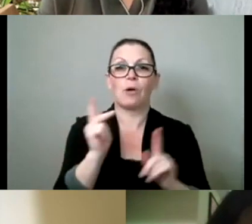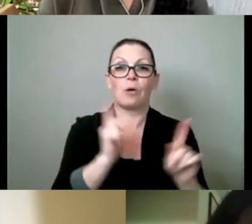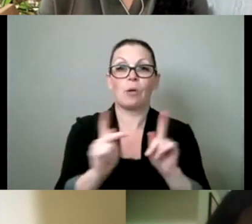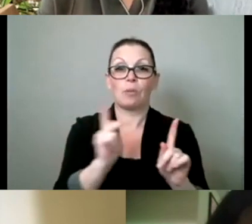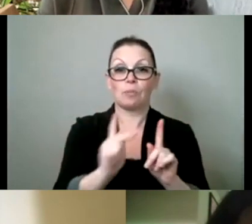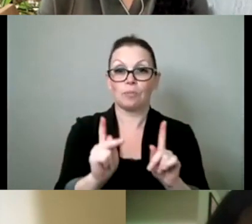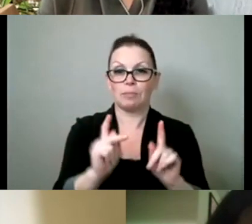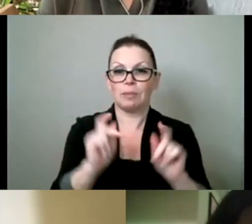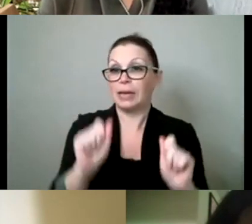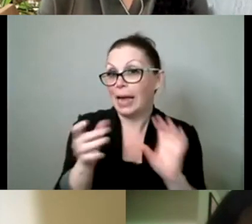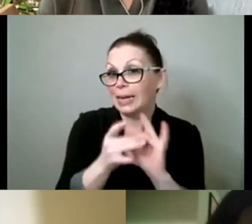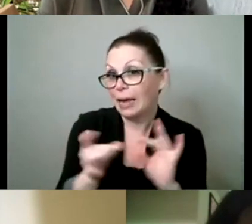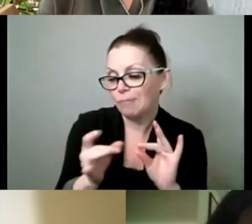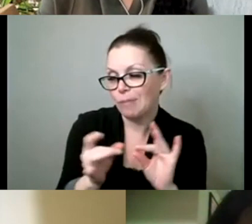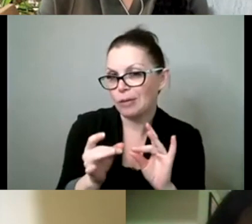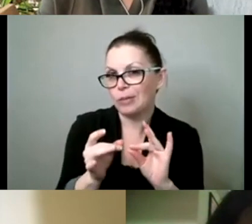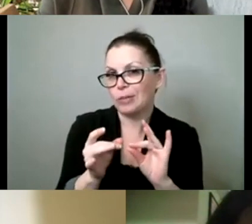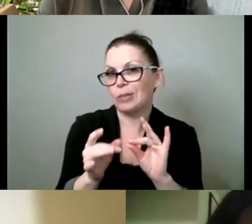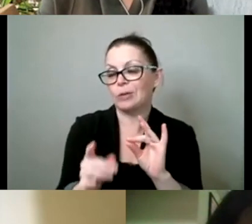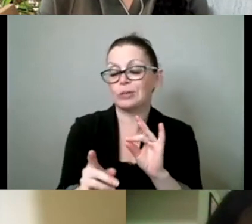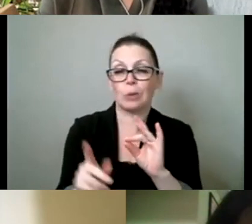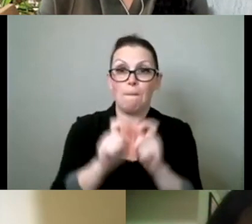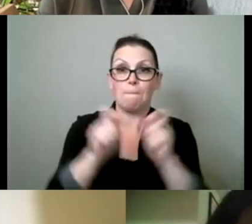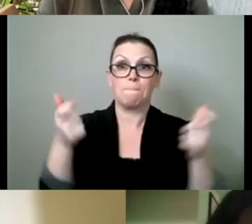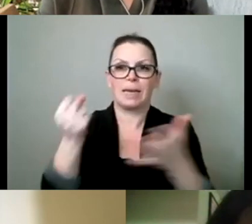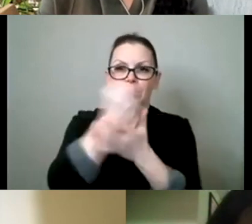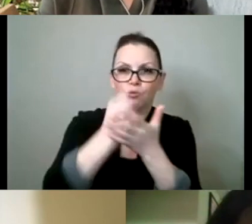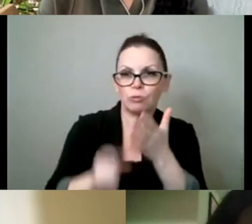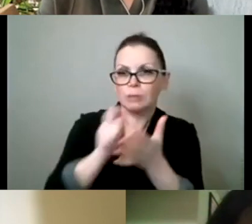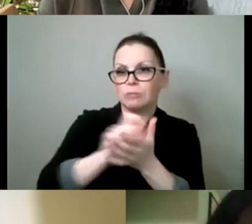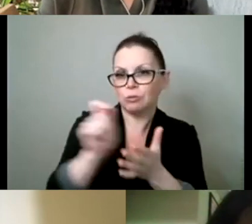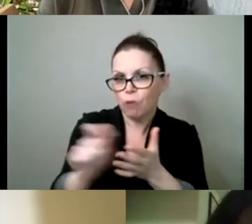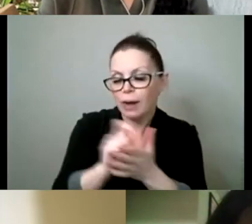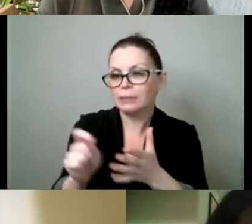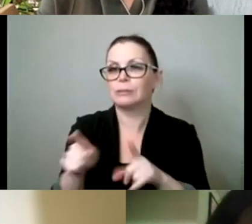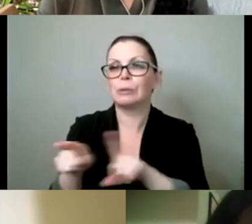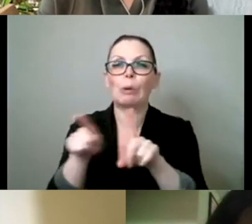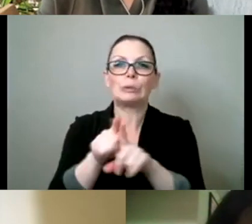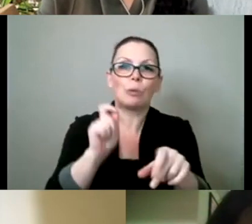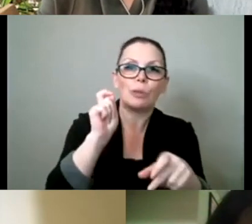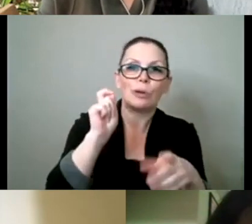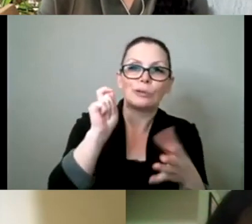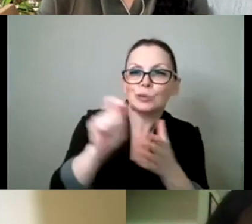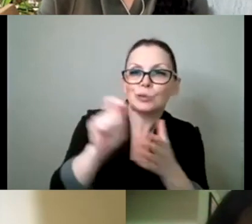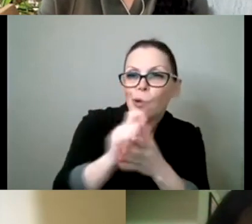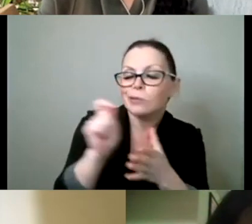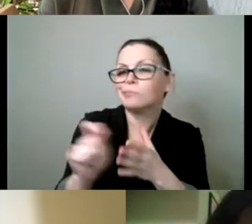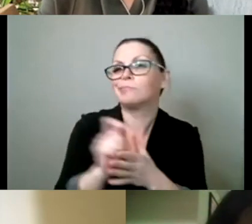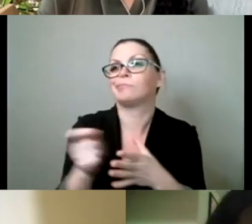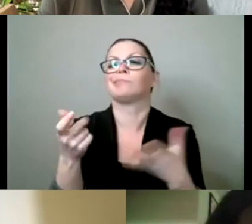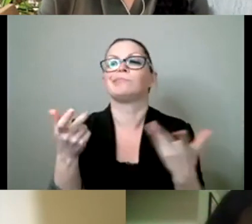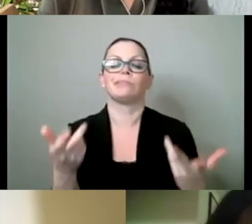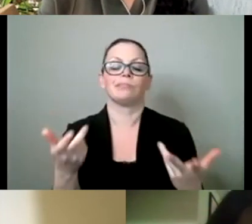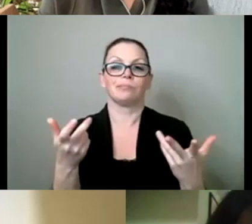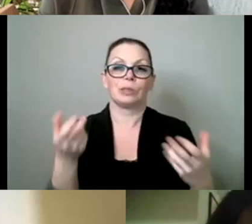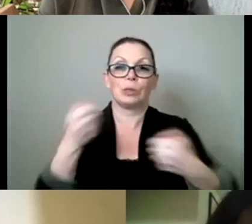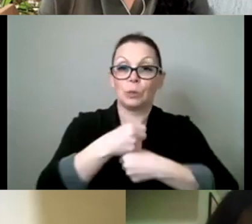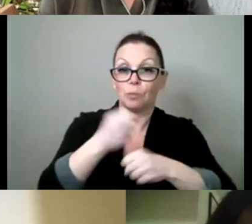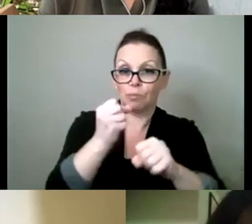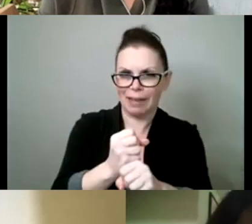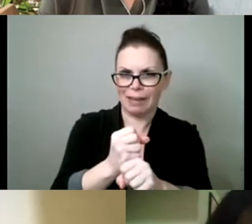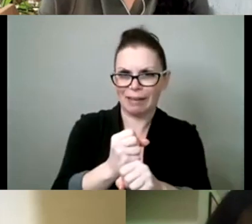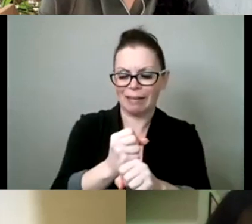make a comment on it. Those first thick scripts you write and those first shorts you create. And they were a